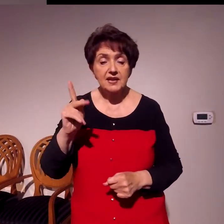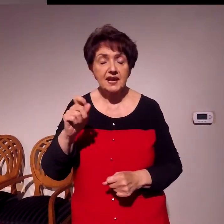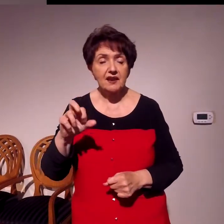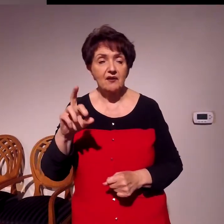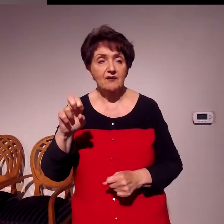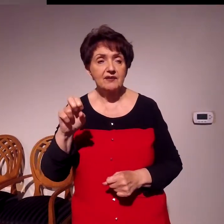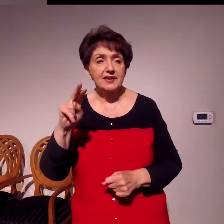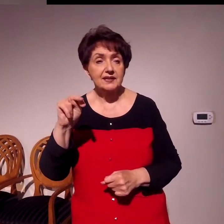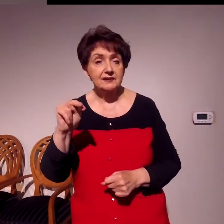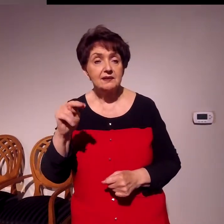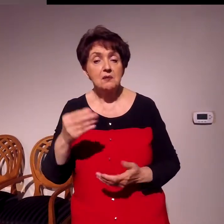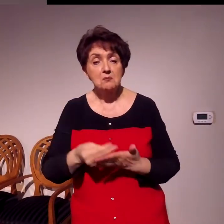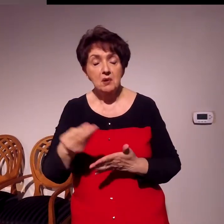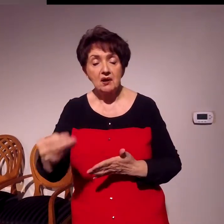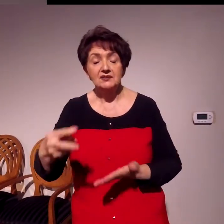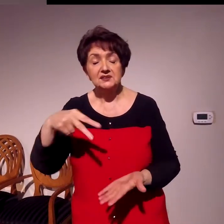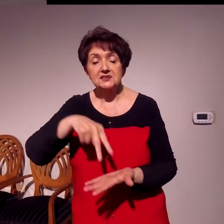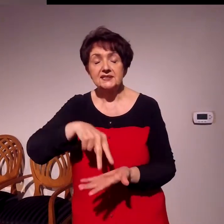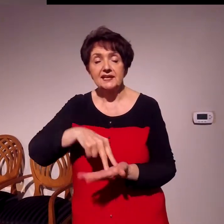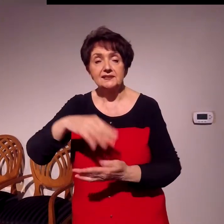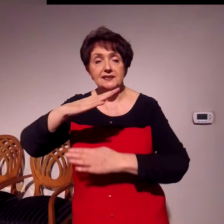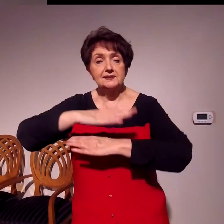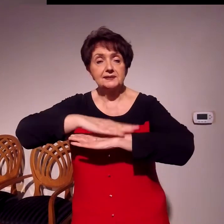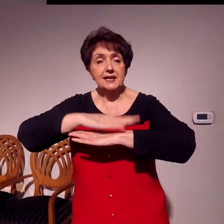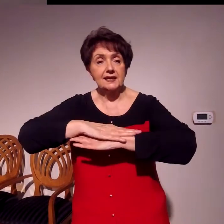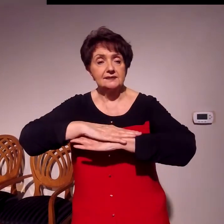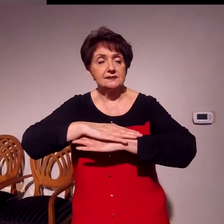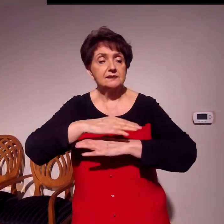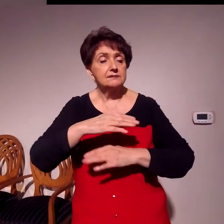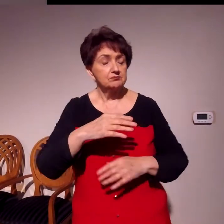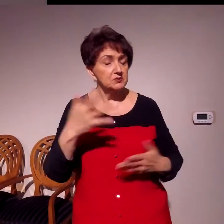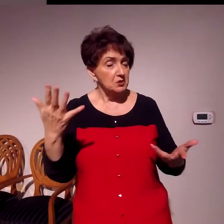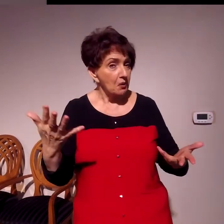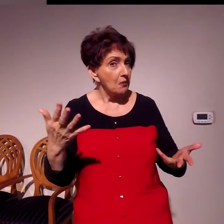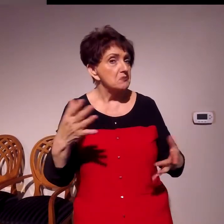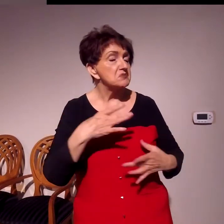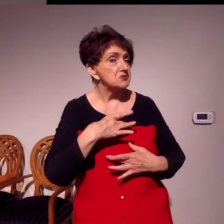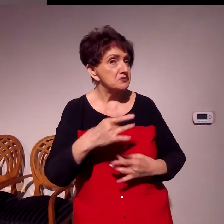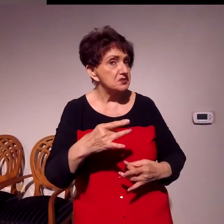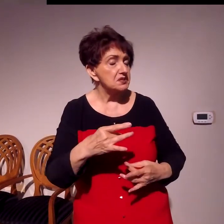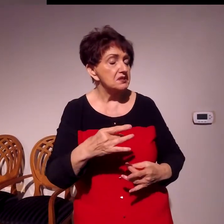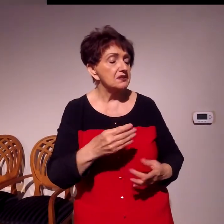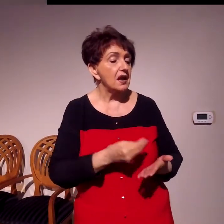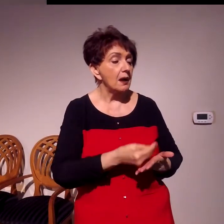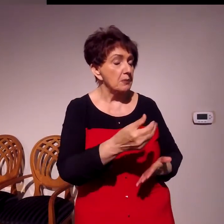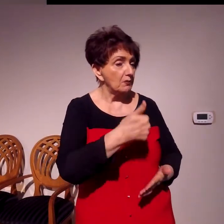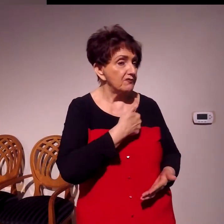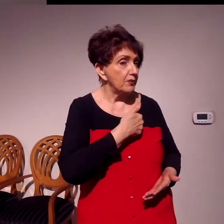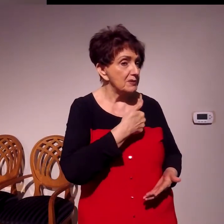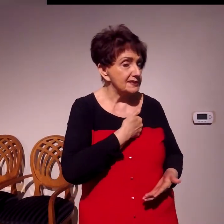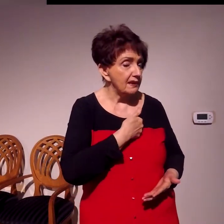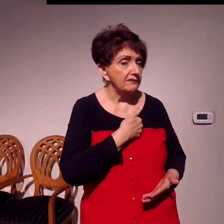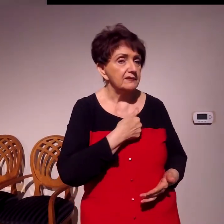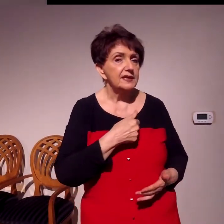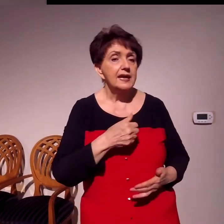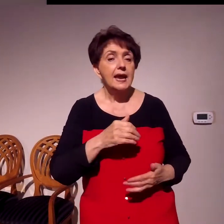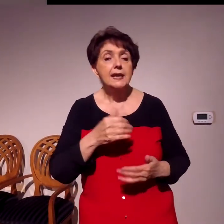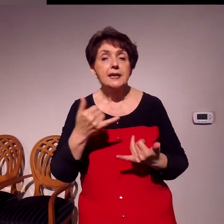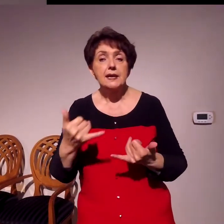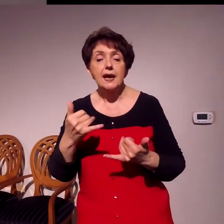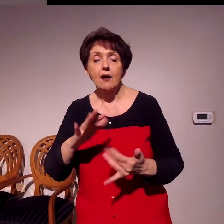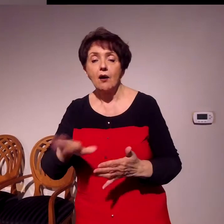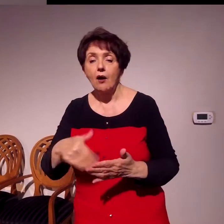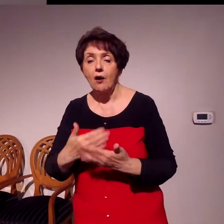Well, that's an interesting idea. So I bought myself a standing desk. Wow, that's amazing. Now almost our whole staff has standing